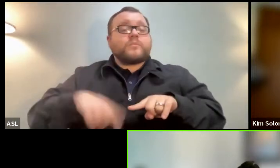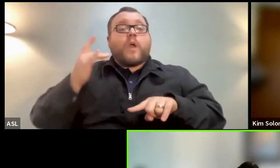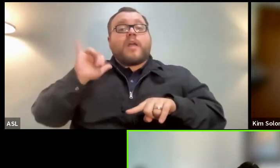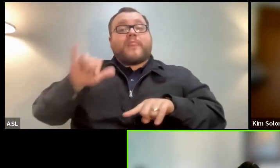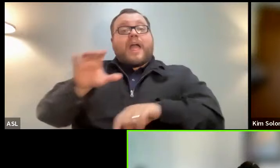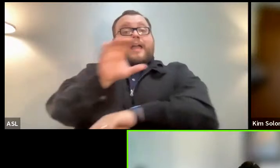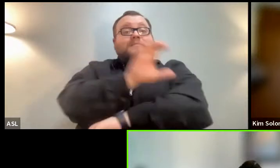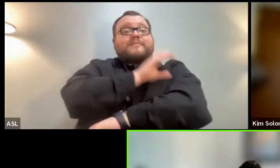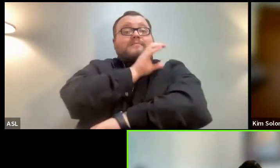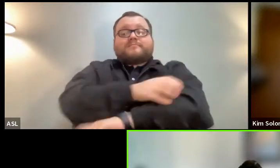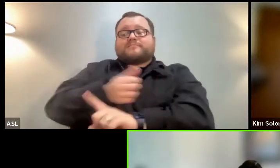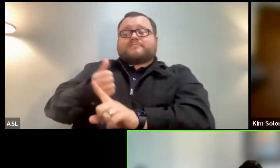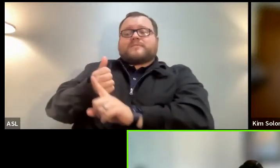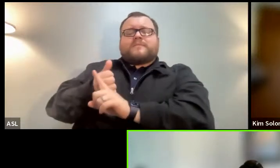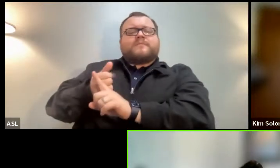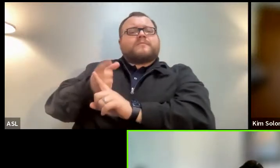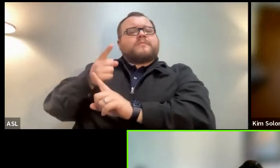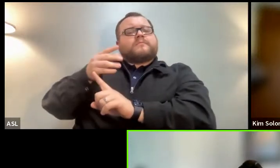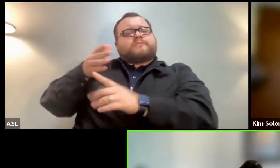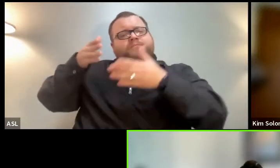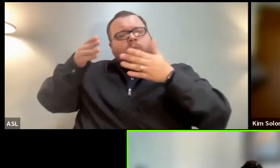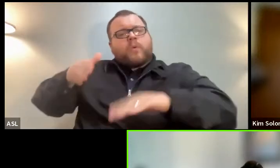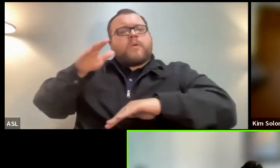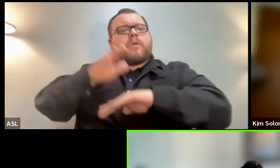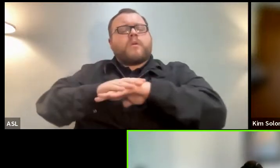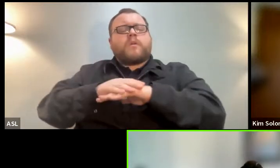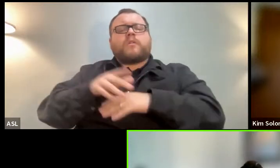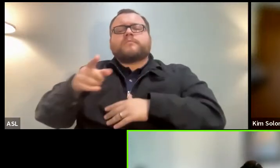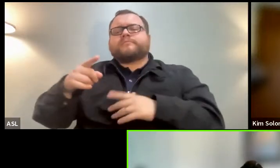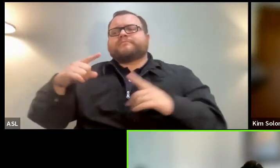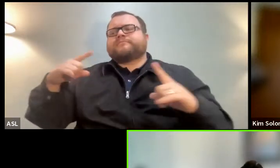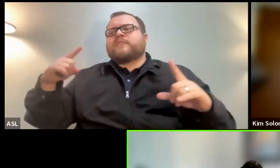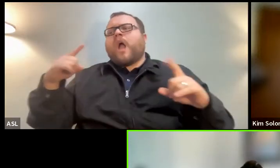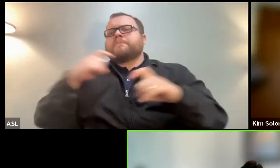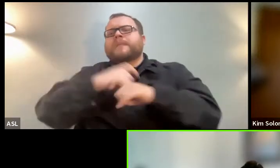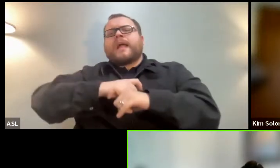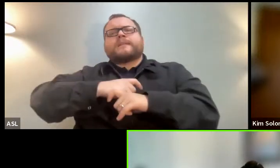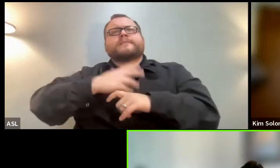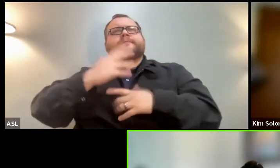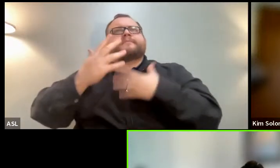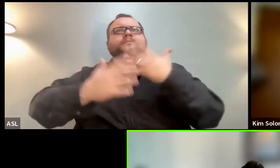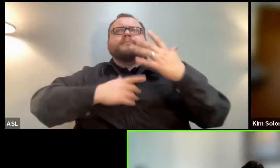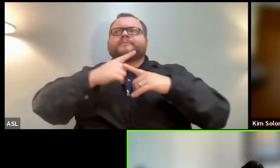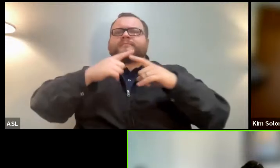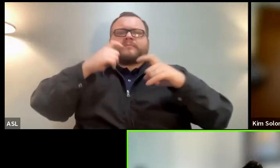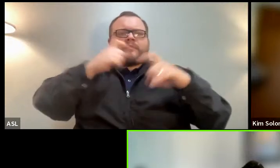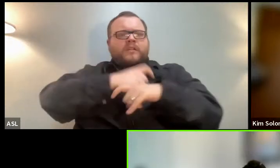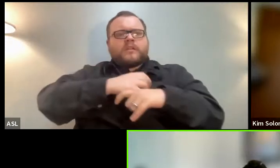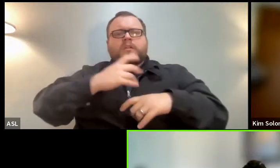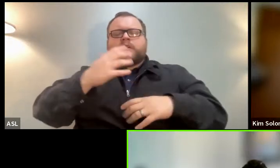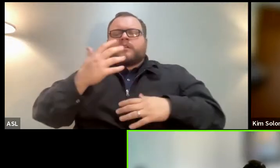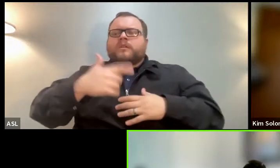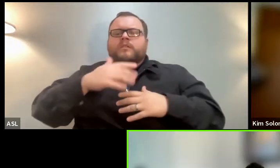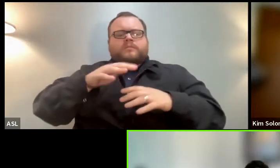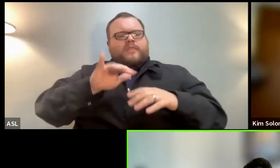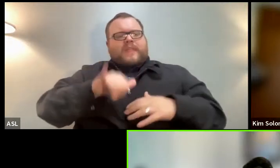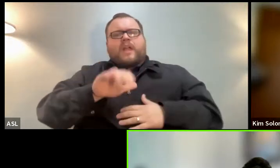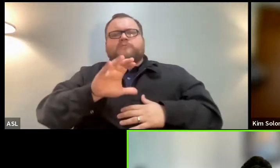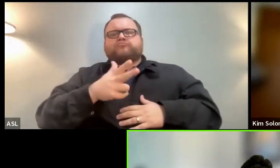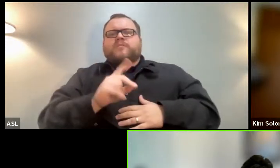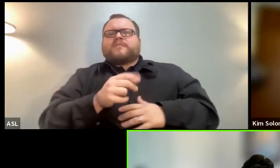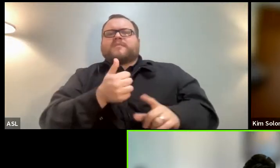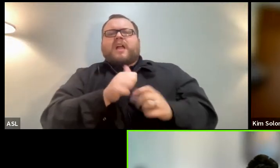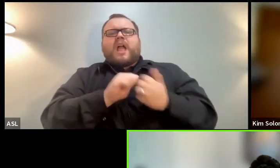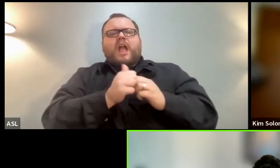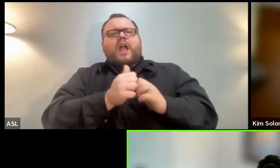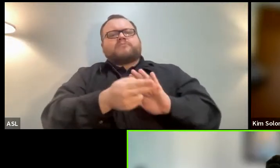know, about getting this complex, complicated child with many needs diagnosed